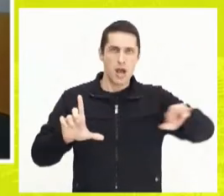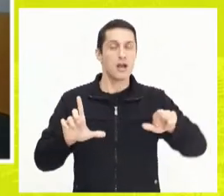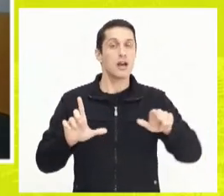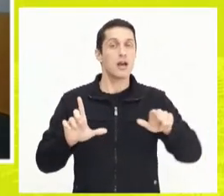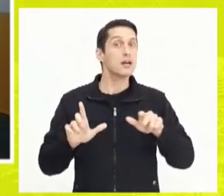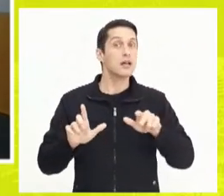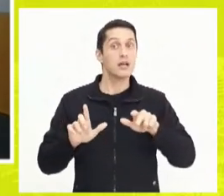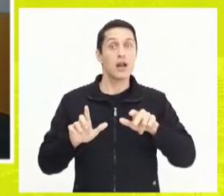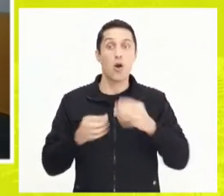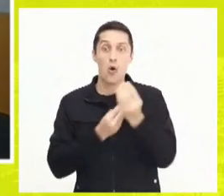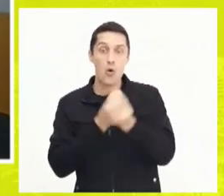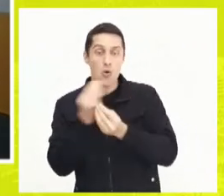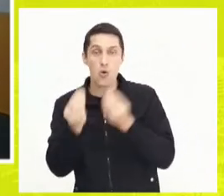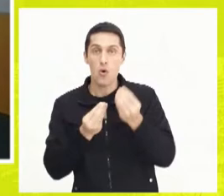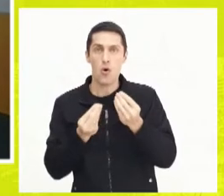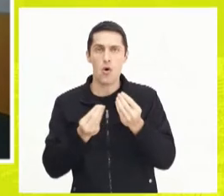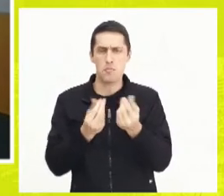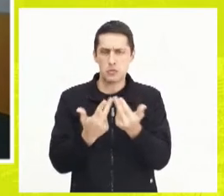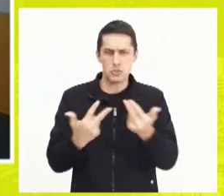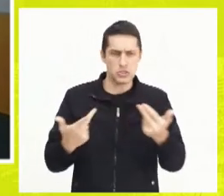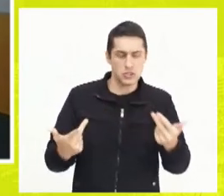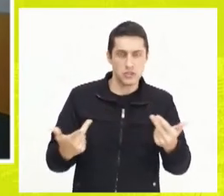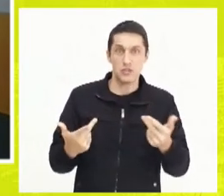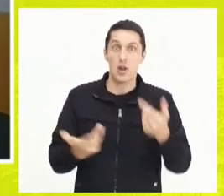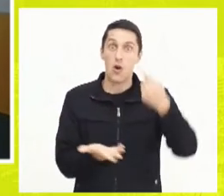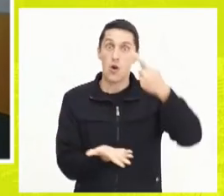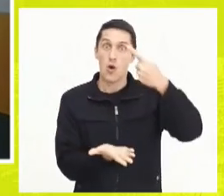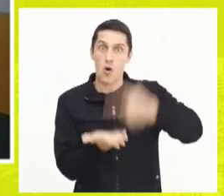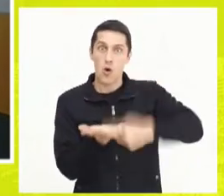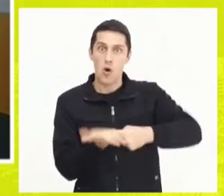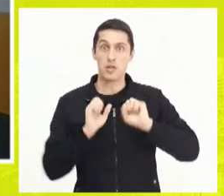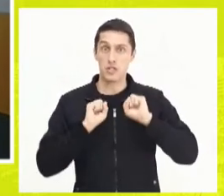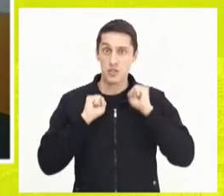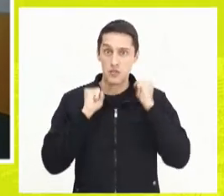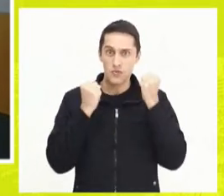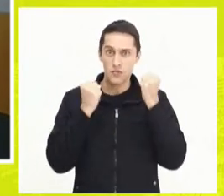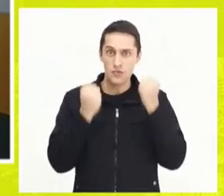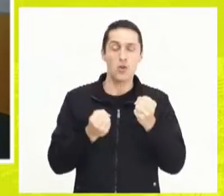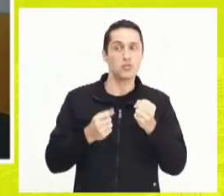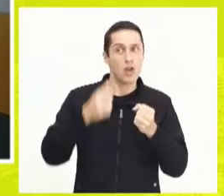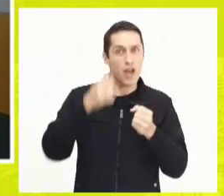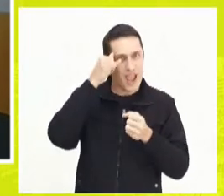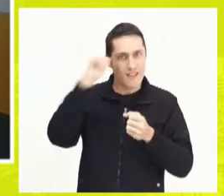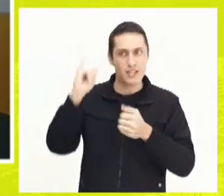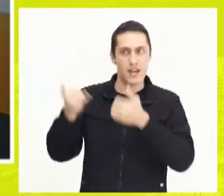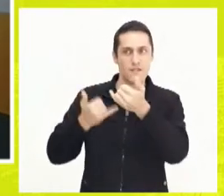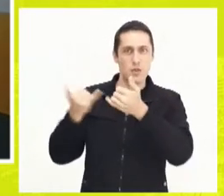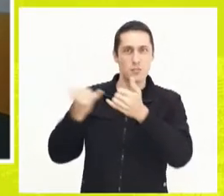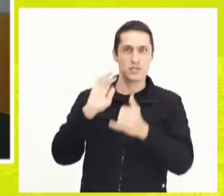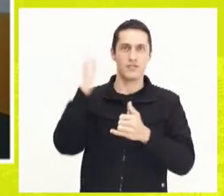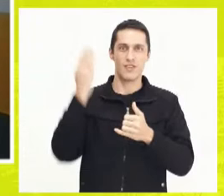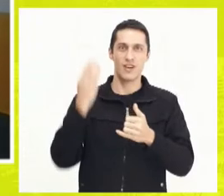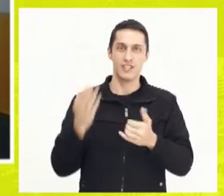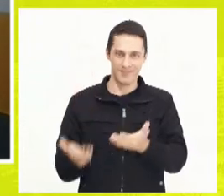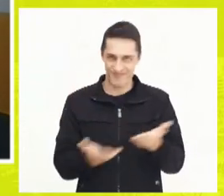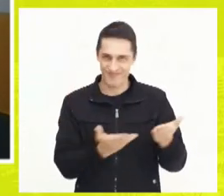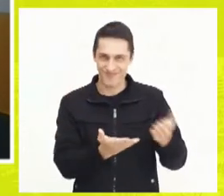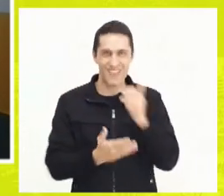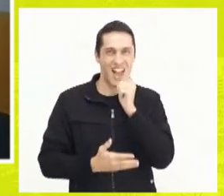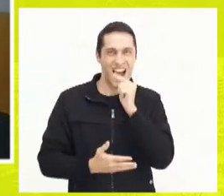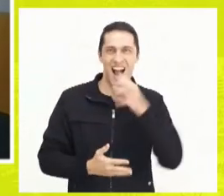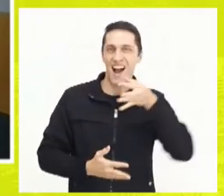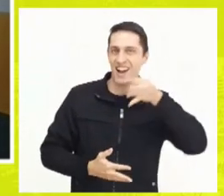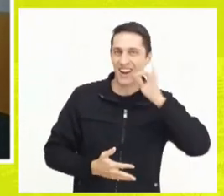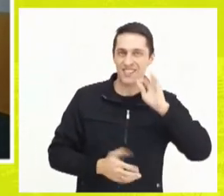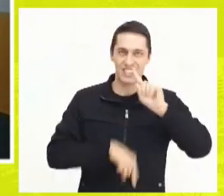approach the theme in other sectors in other formats so we are really fighting against misinformation go get some